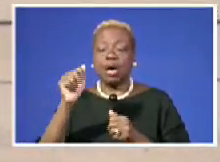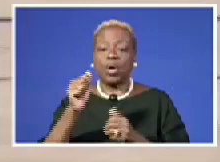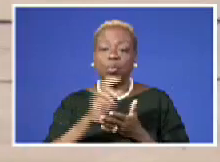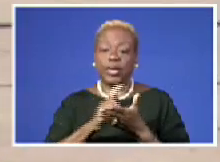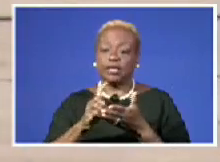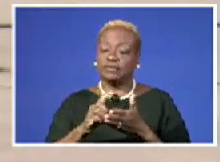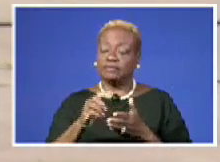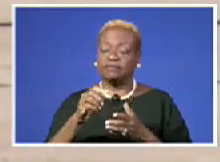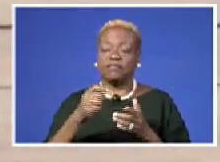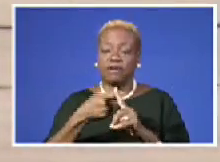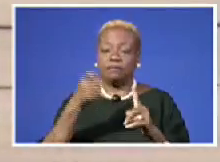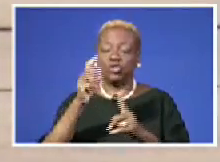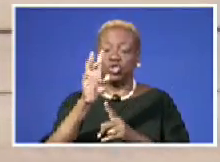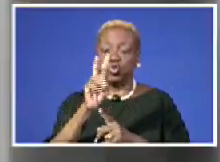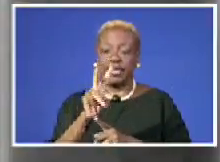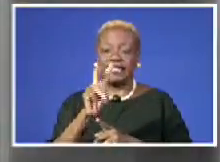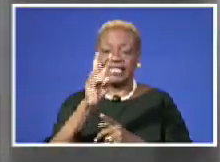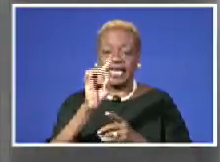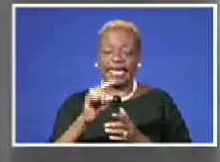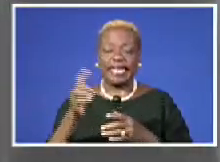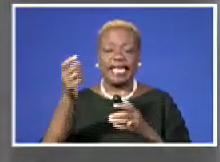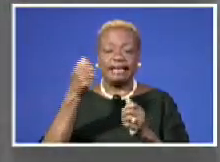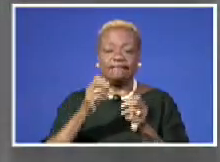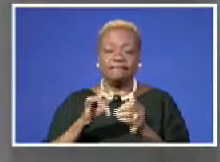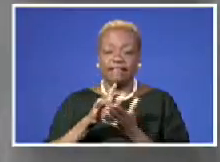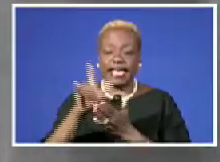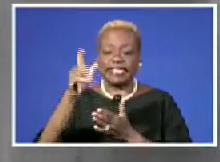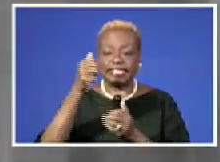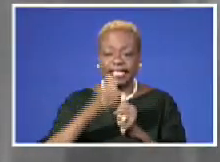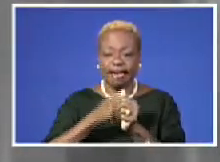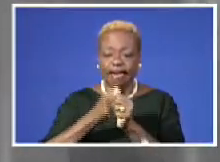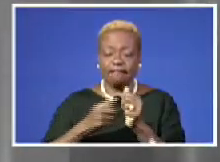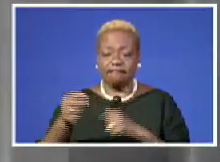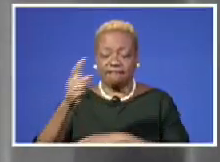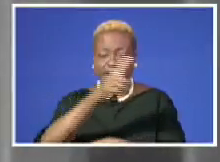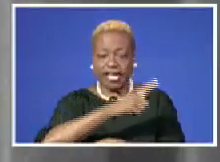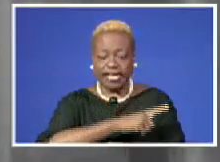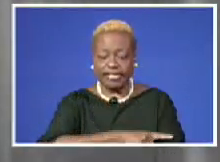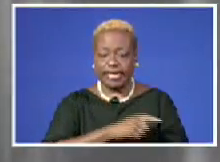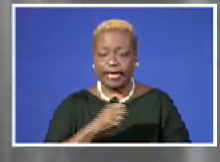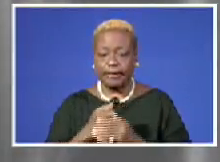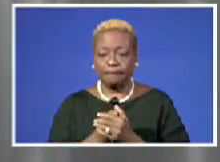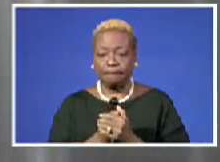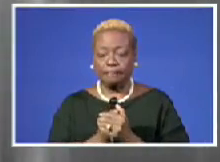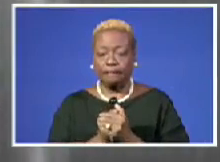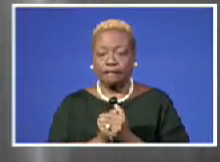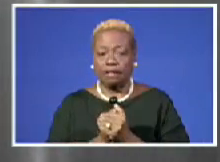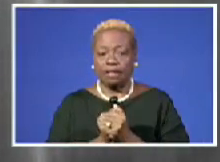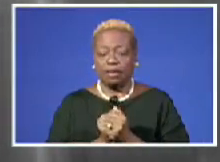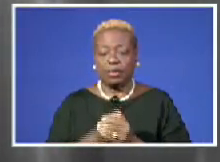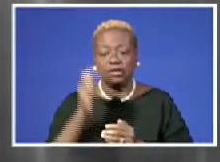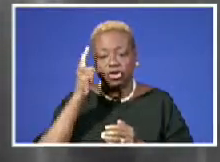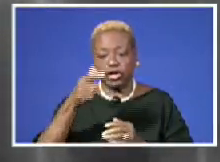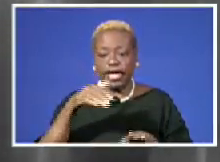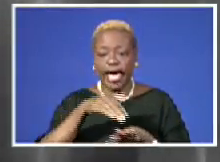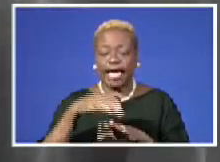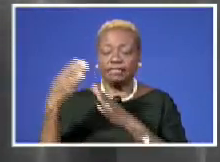flights. Back our flights ever since we resumed operations, looking at the loads, and